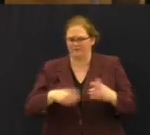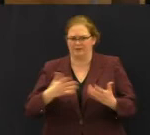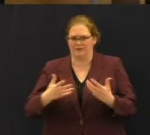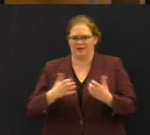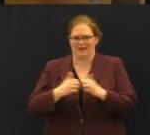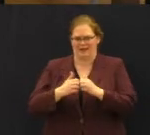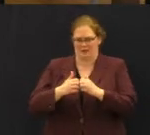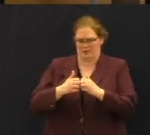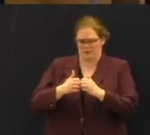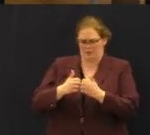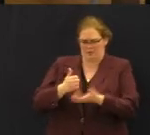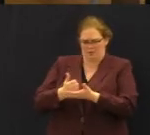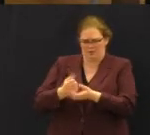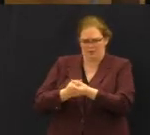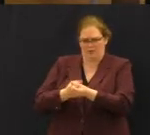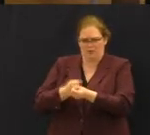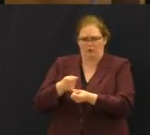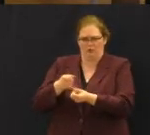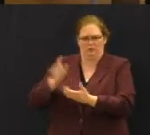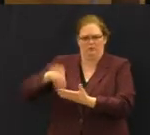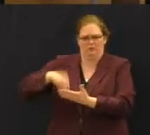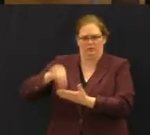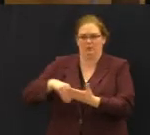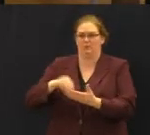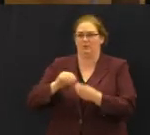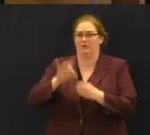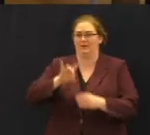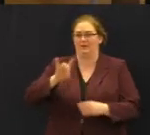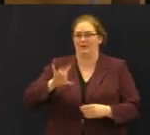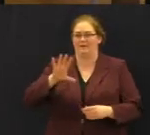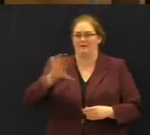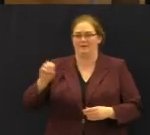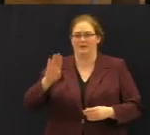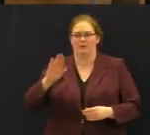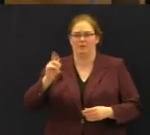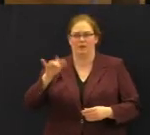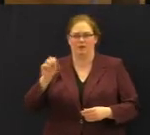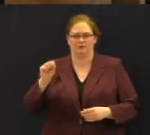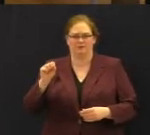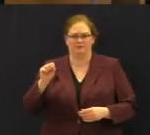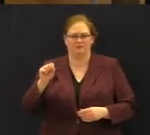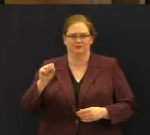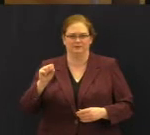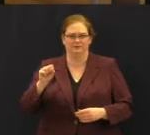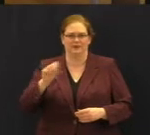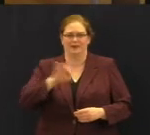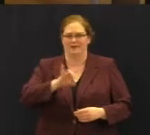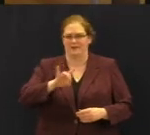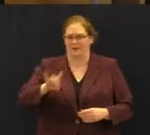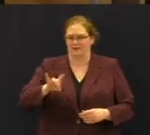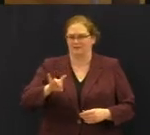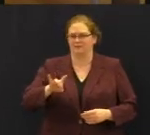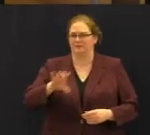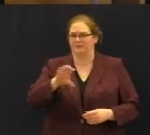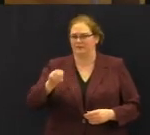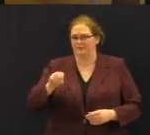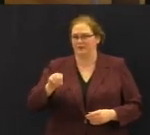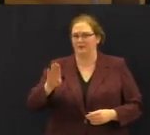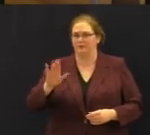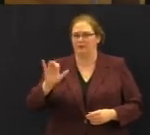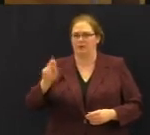application process. That number is 888-50-BUCKS for the BERA helpline. That's